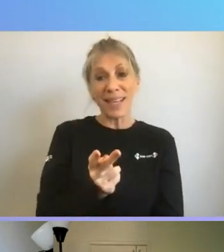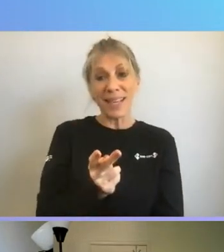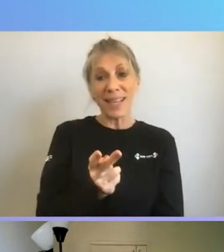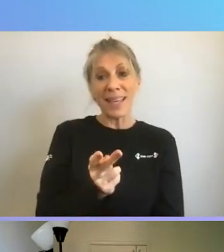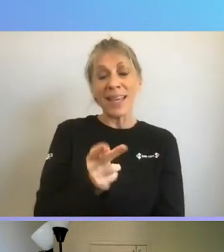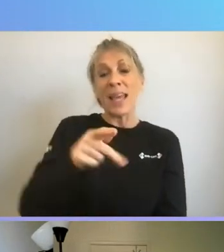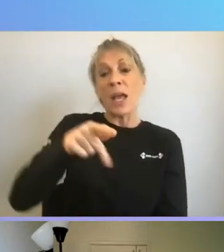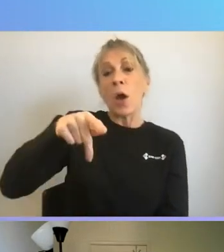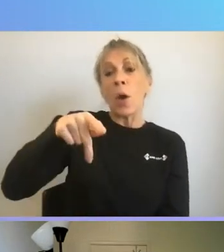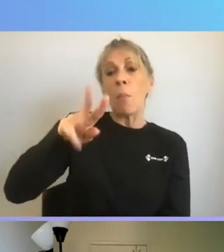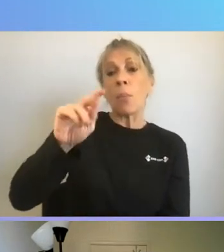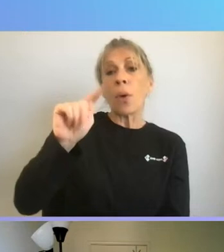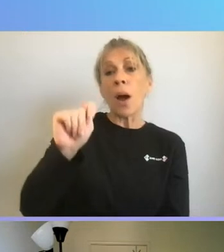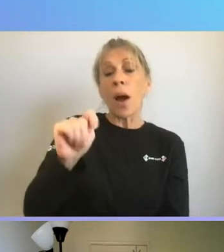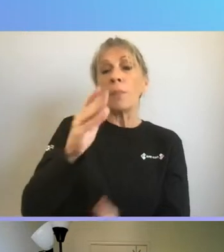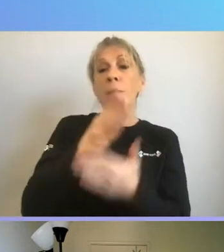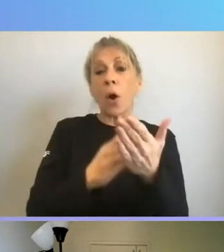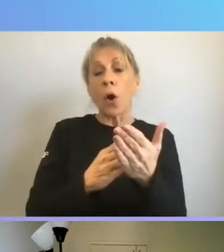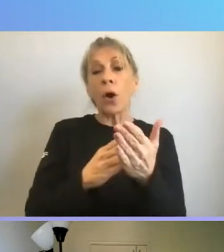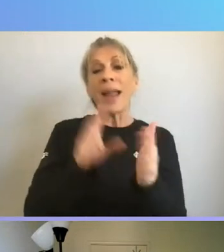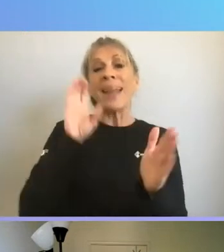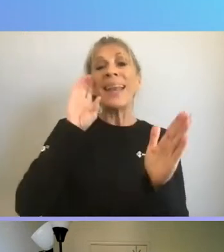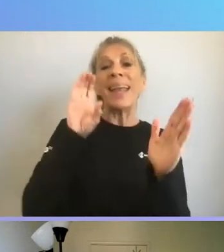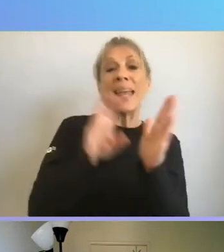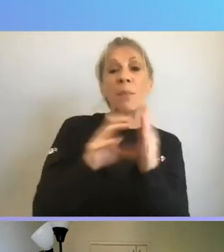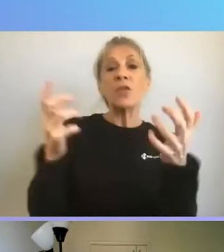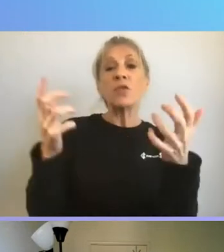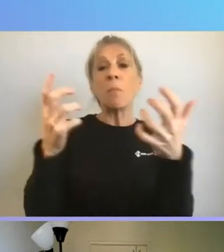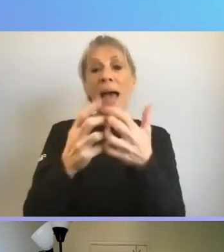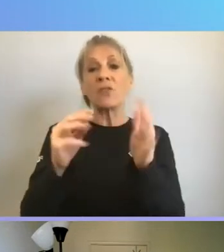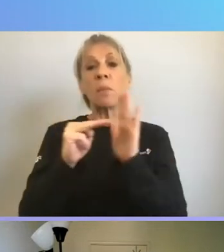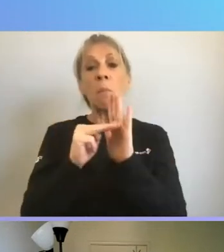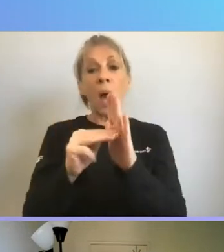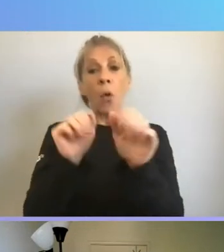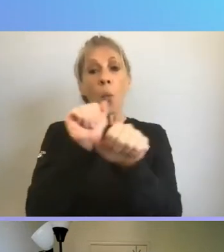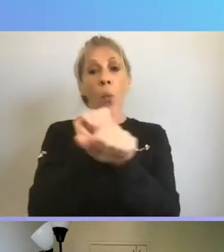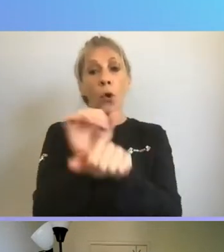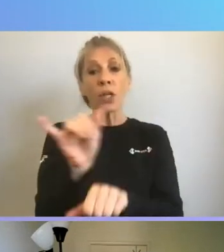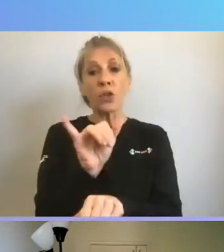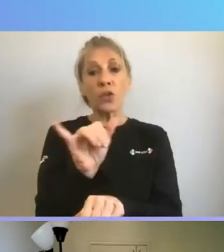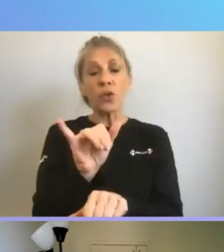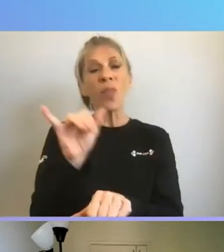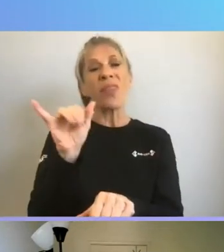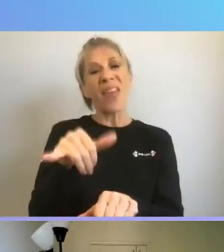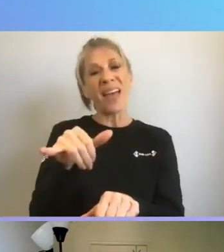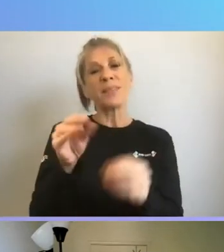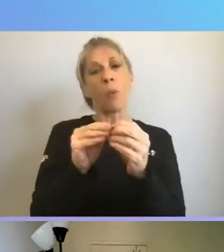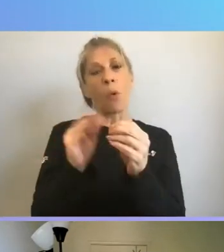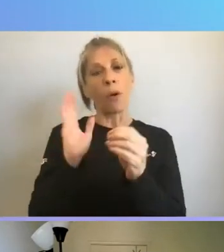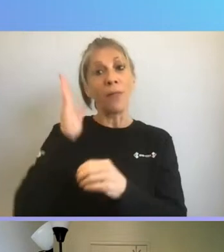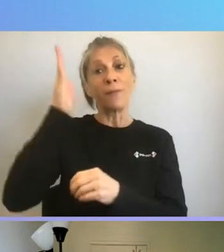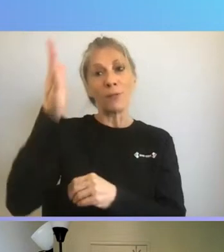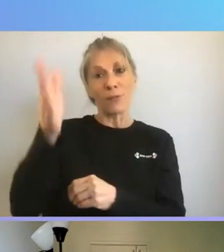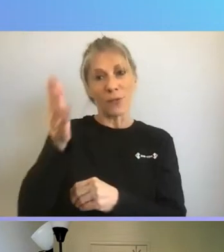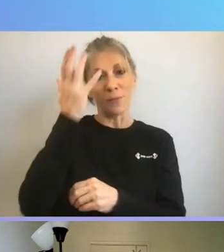parts and image matching model working as well, but that's further in the future.